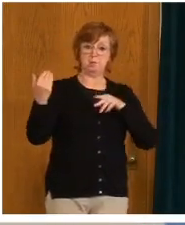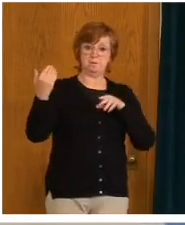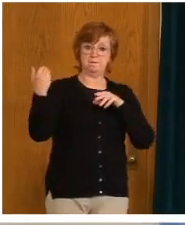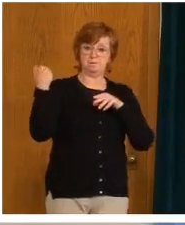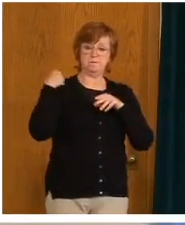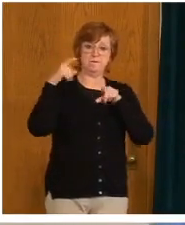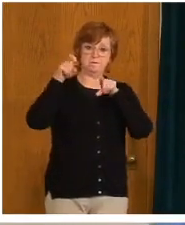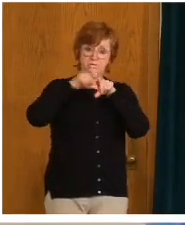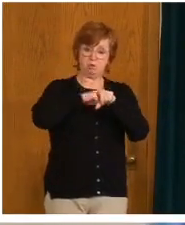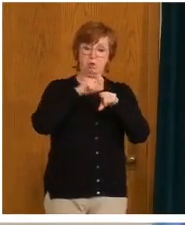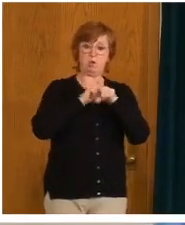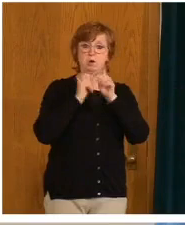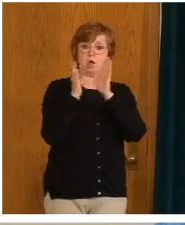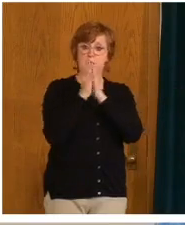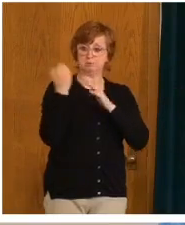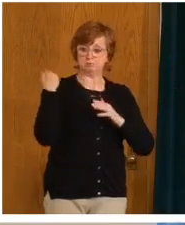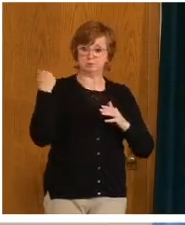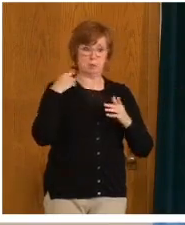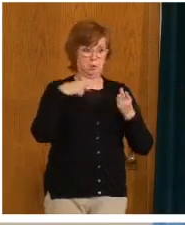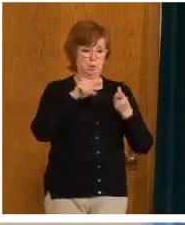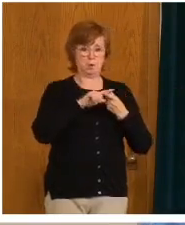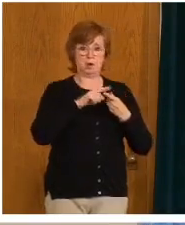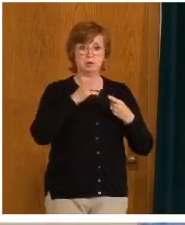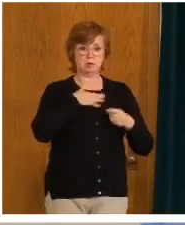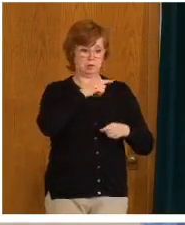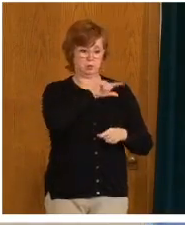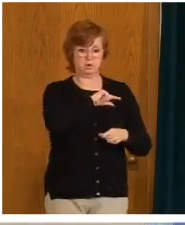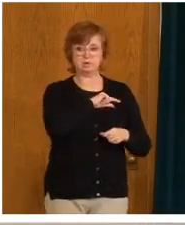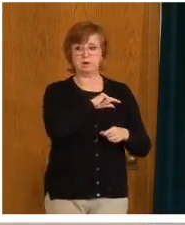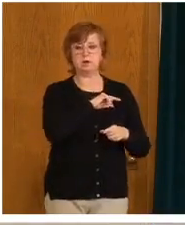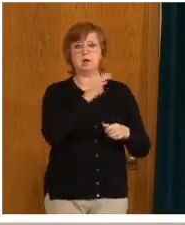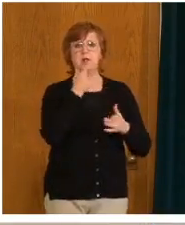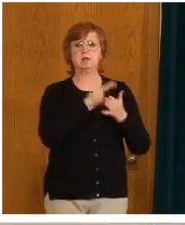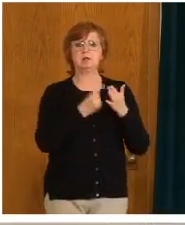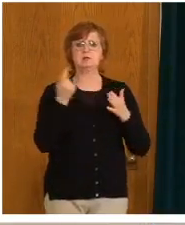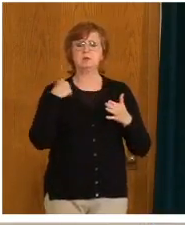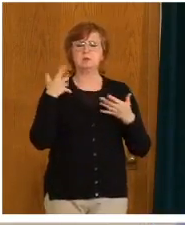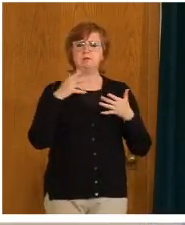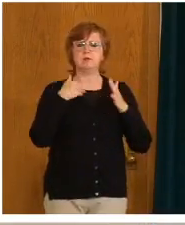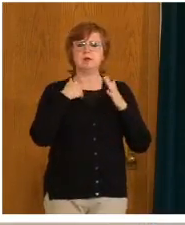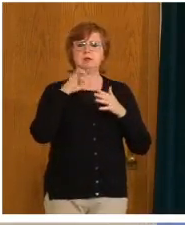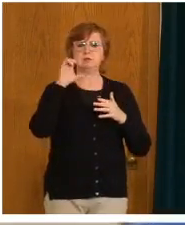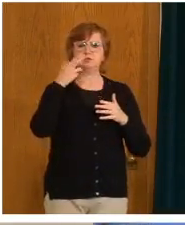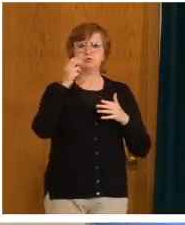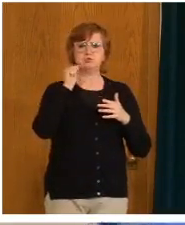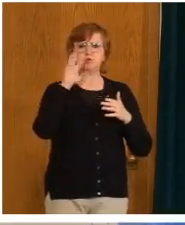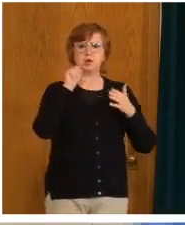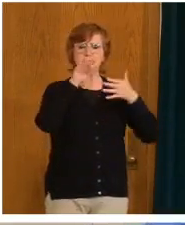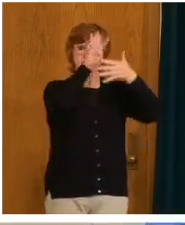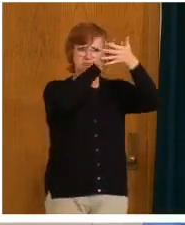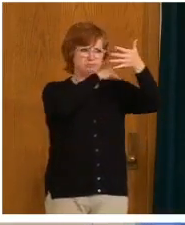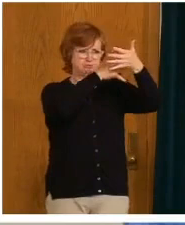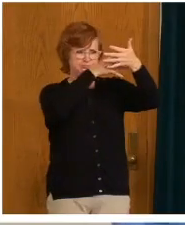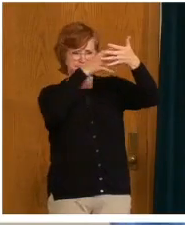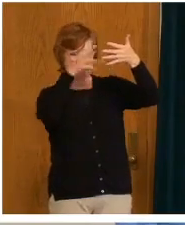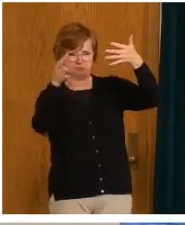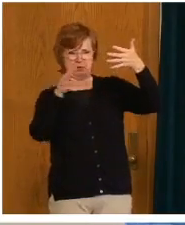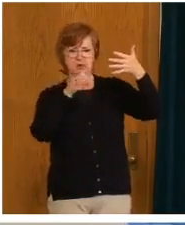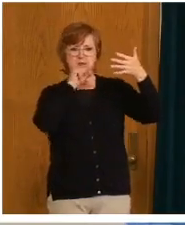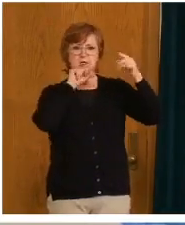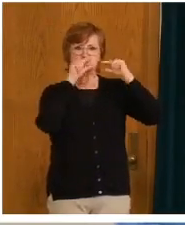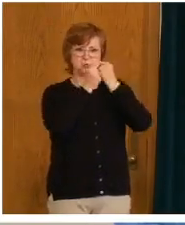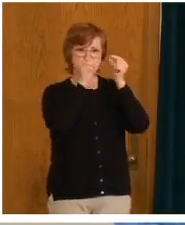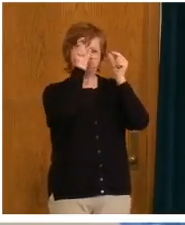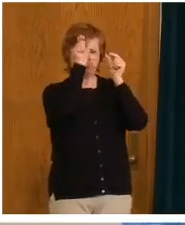public around our and when they're eligible. That's why last week we did release the chart with the timeframes around second